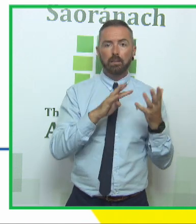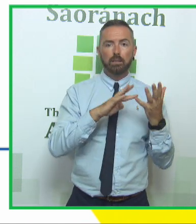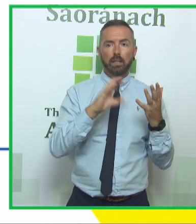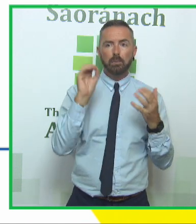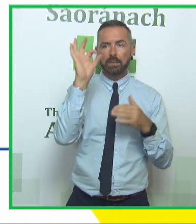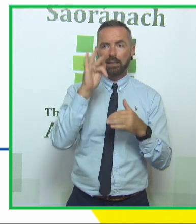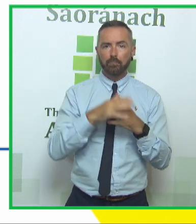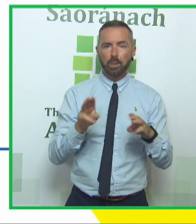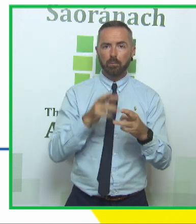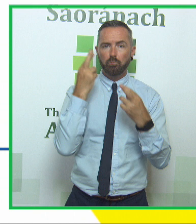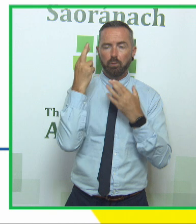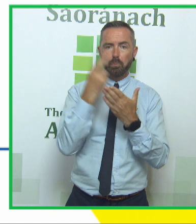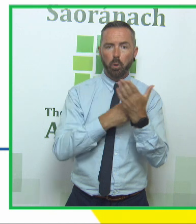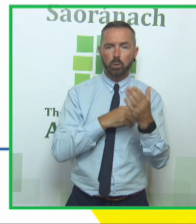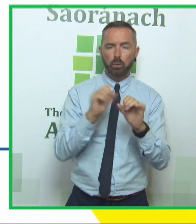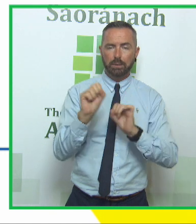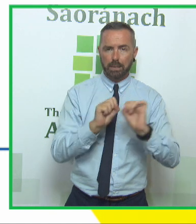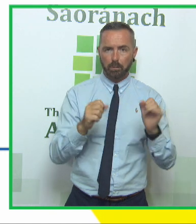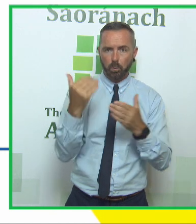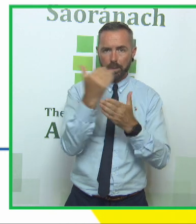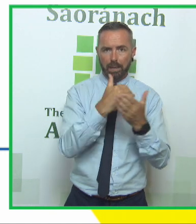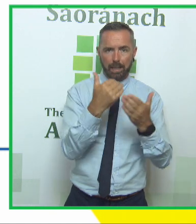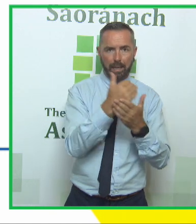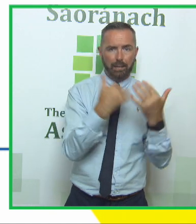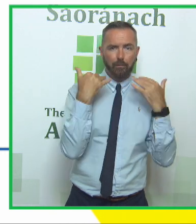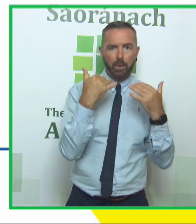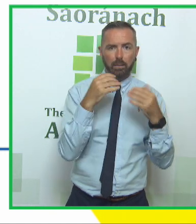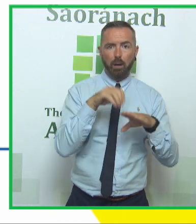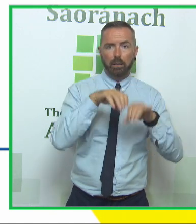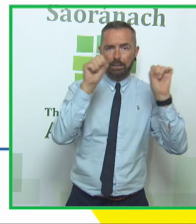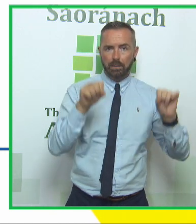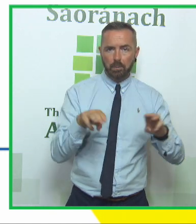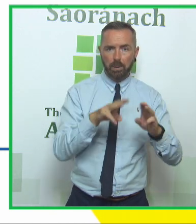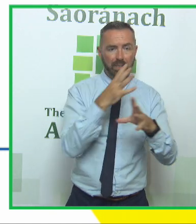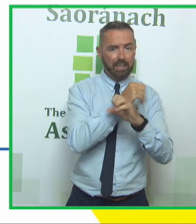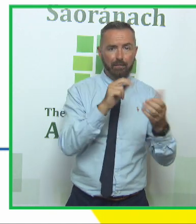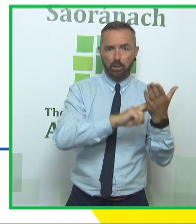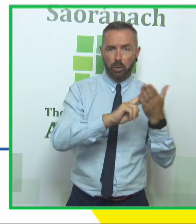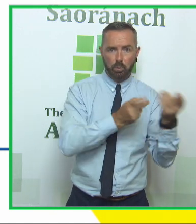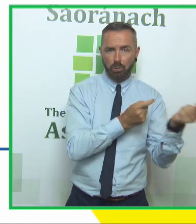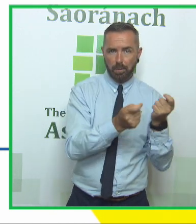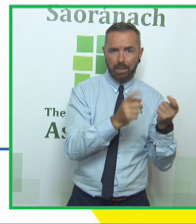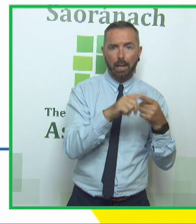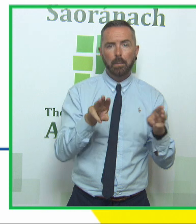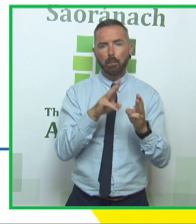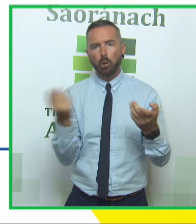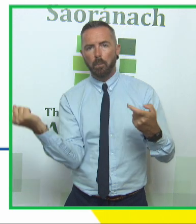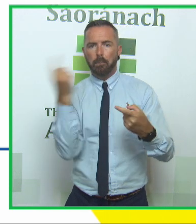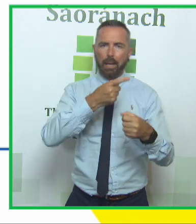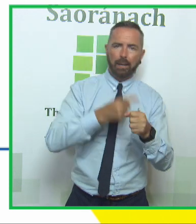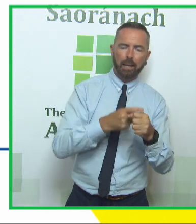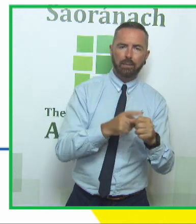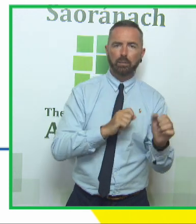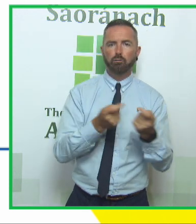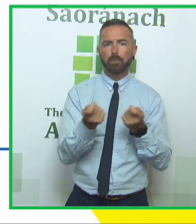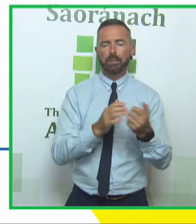the system. We collect data on cases, both those that have never been in treatment before and those that are returning. Trusted